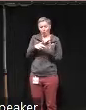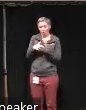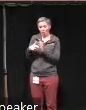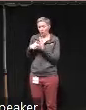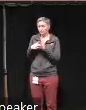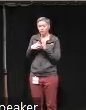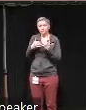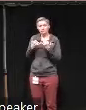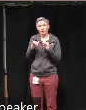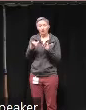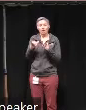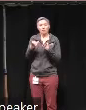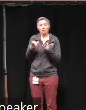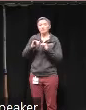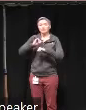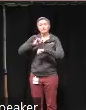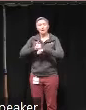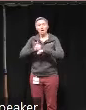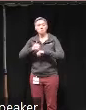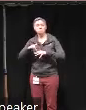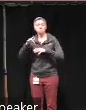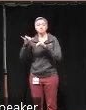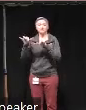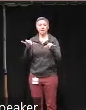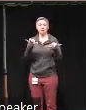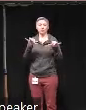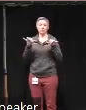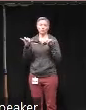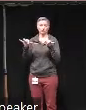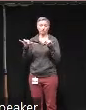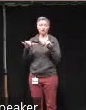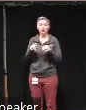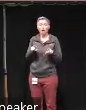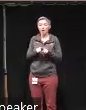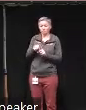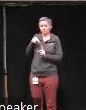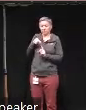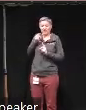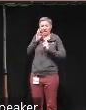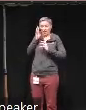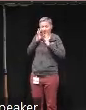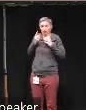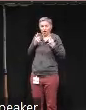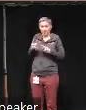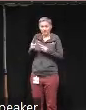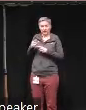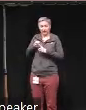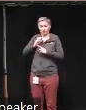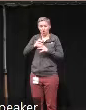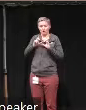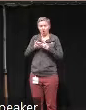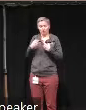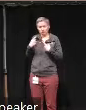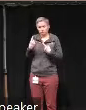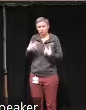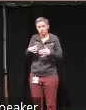to really set the standards, as well as the innovation that has been happening in our department has been very